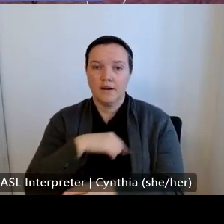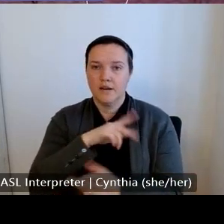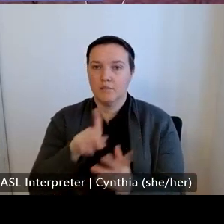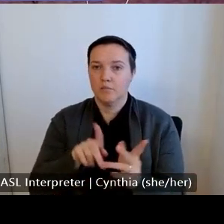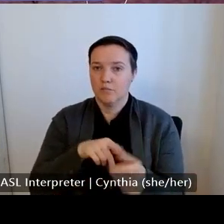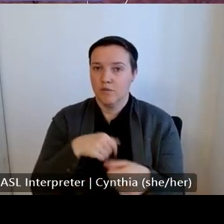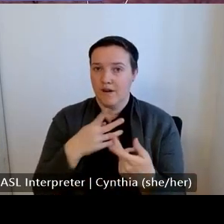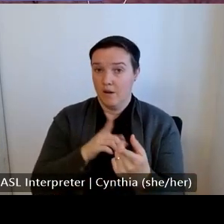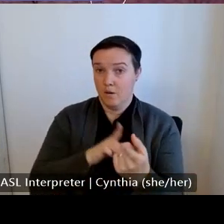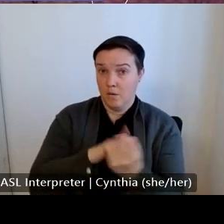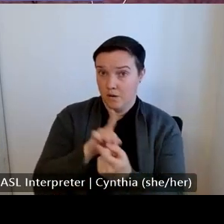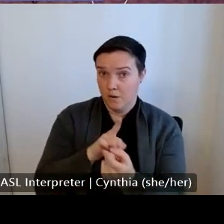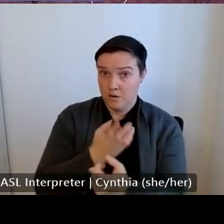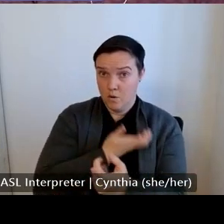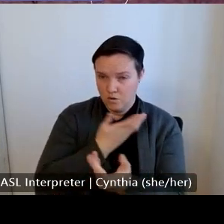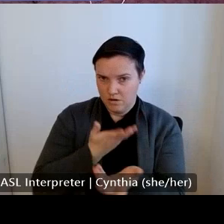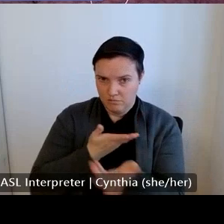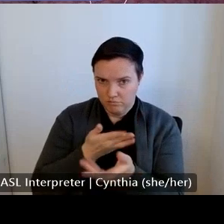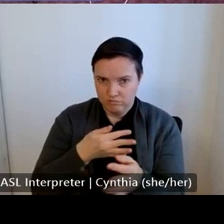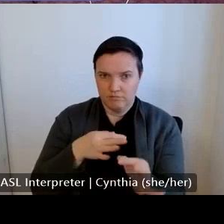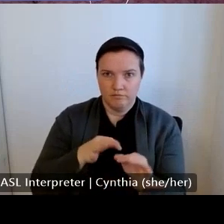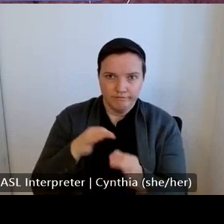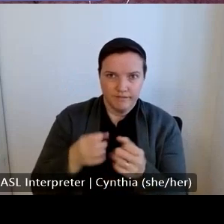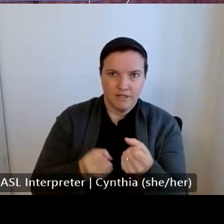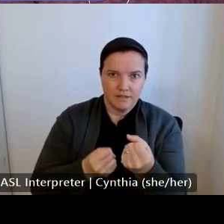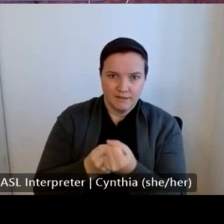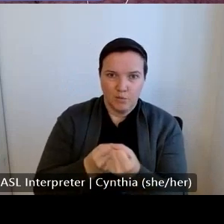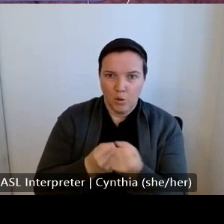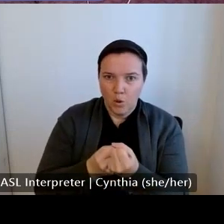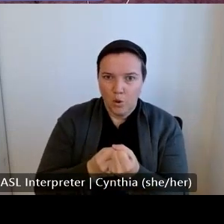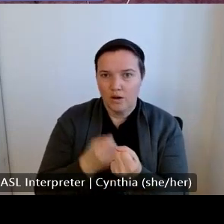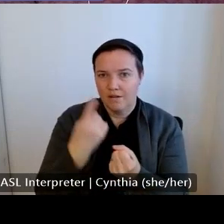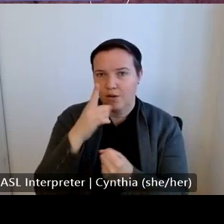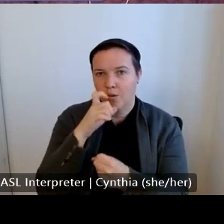one-on-one job coaching to job seekers for skills